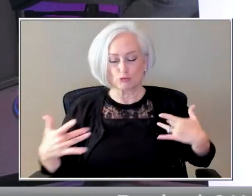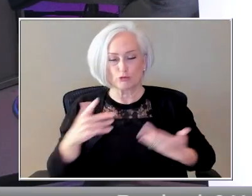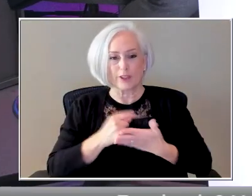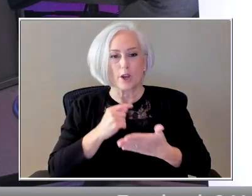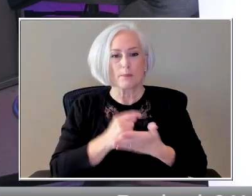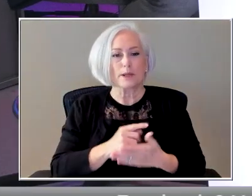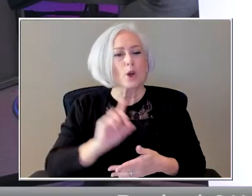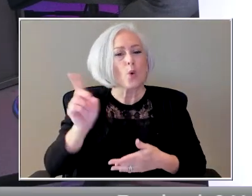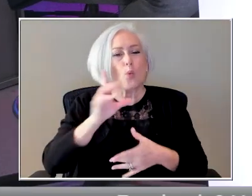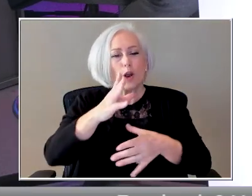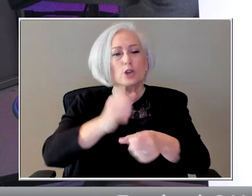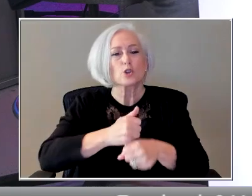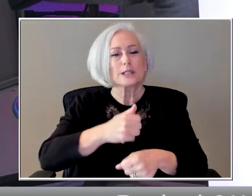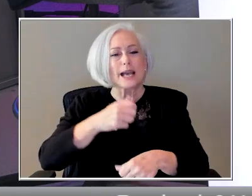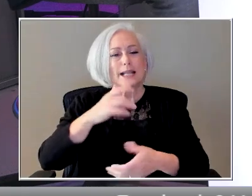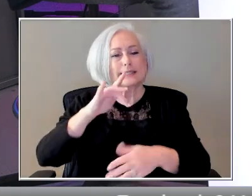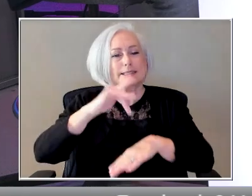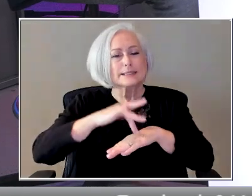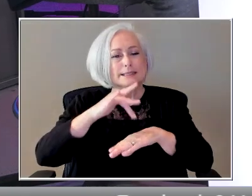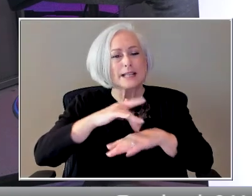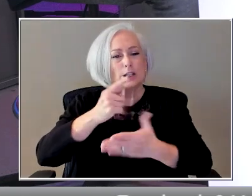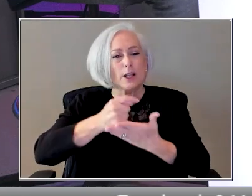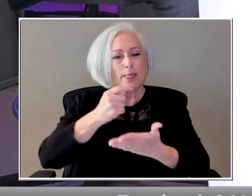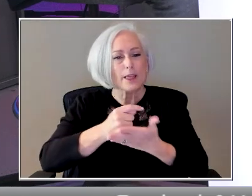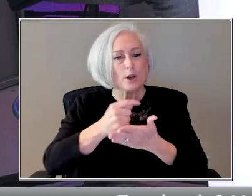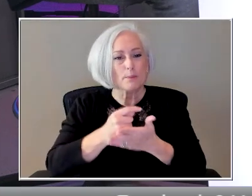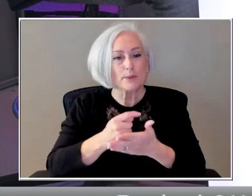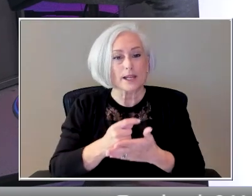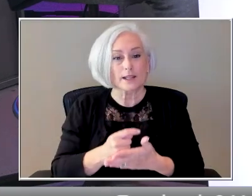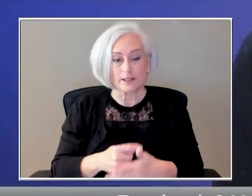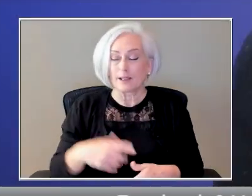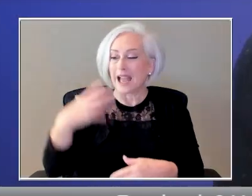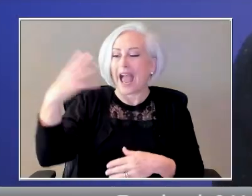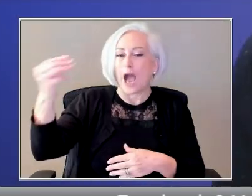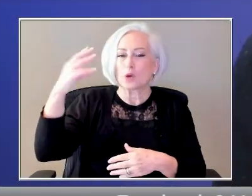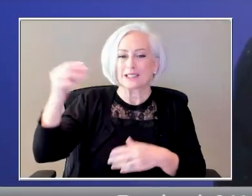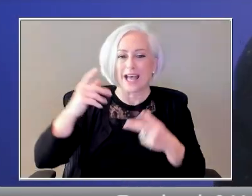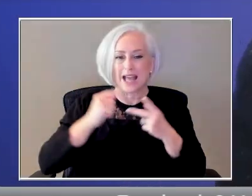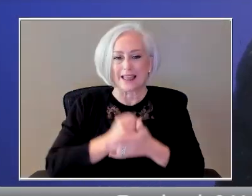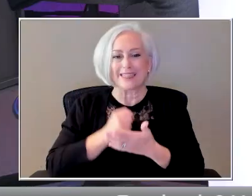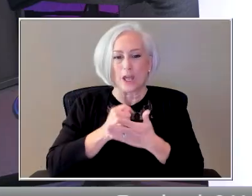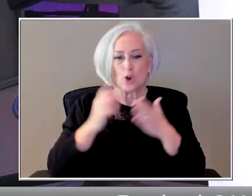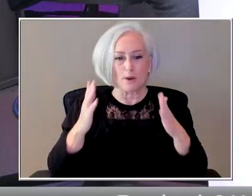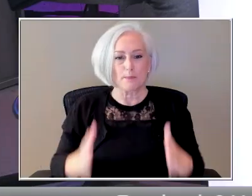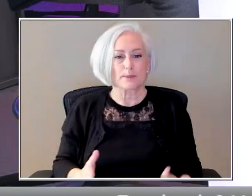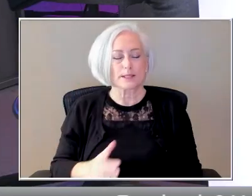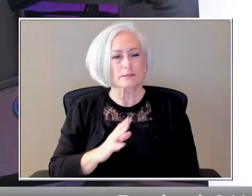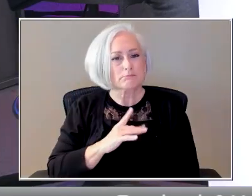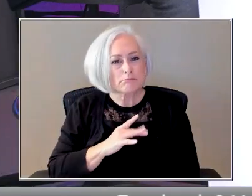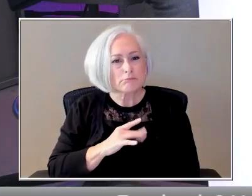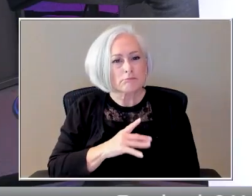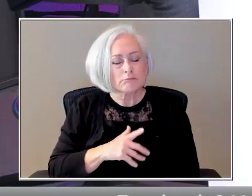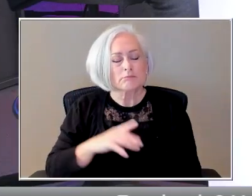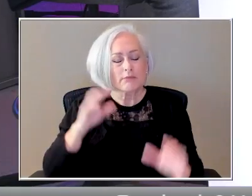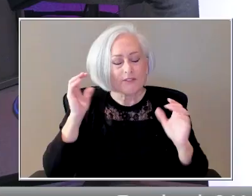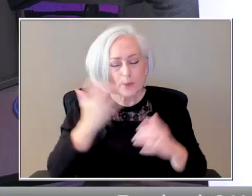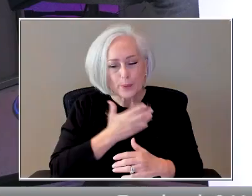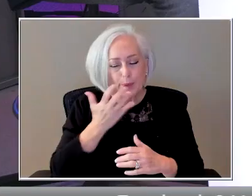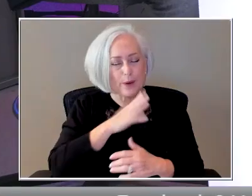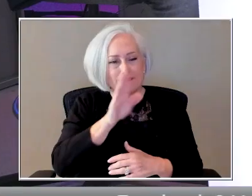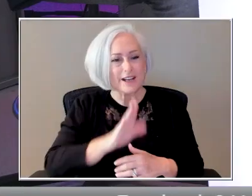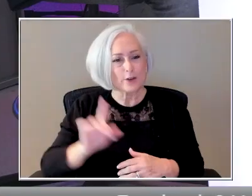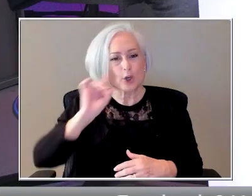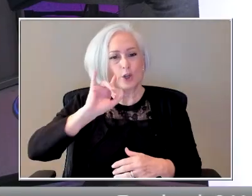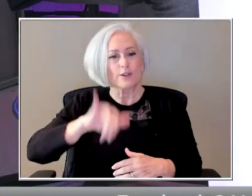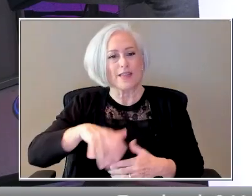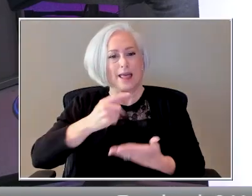you worked with an outside therapist on? Worked with an outside therapist on. That's really fascinating. I hadn't heard of that before, and that's very, would be